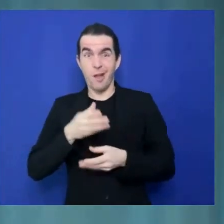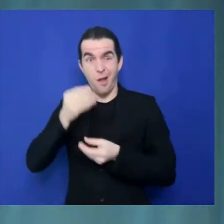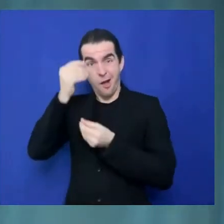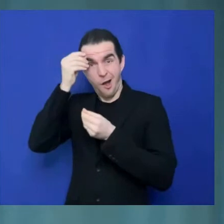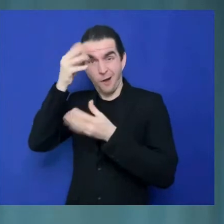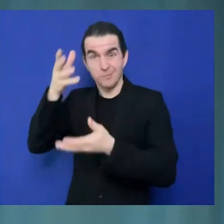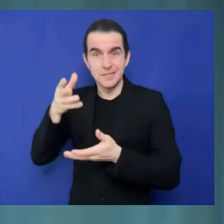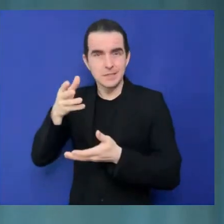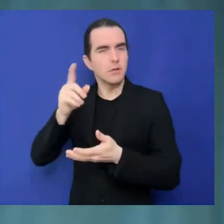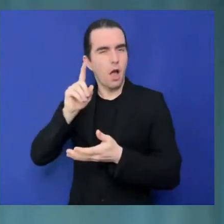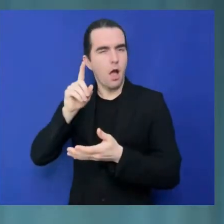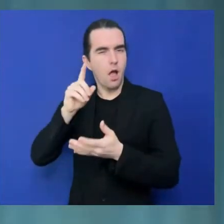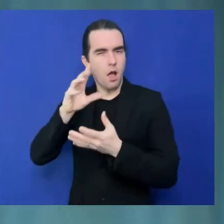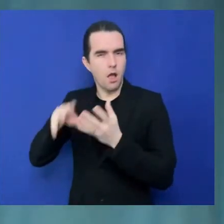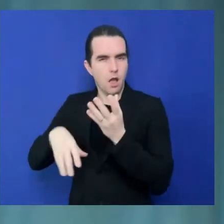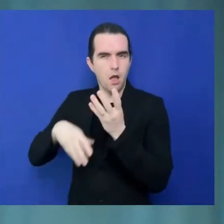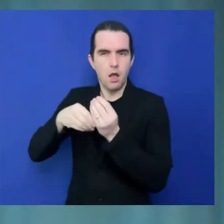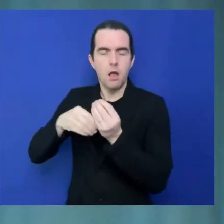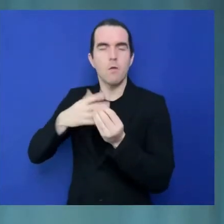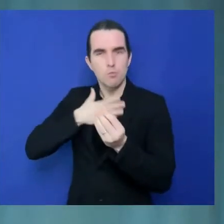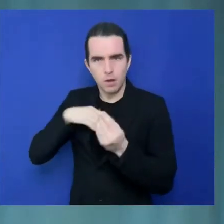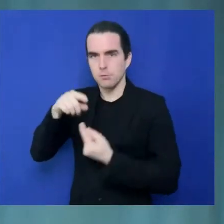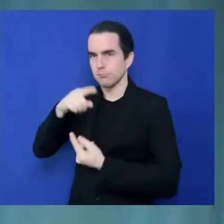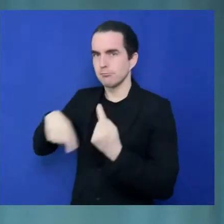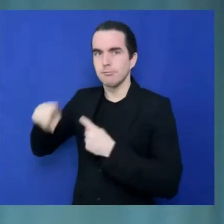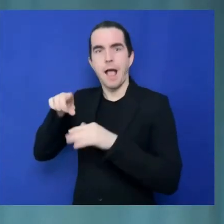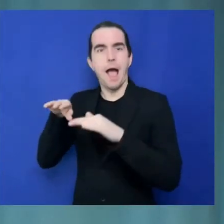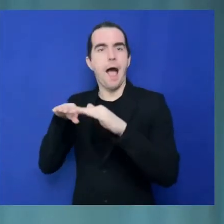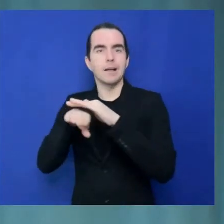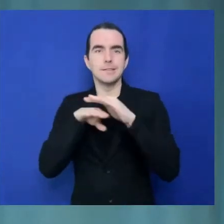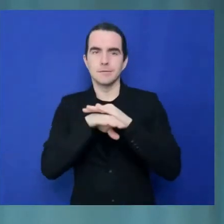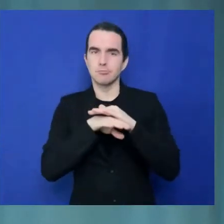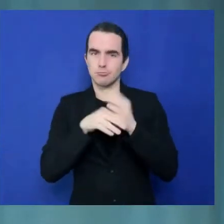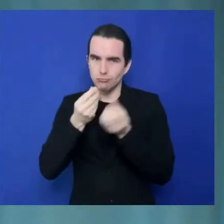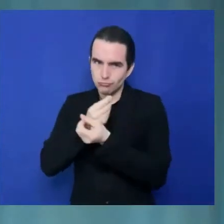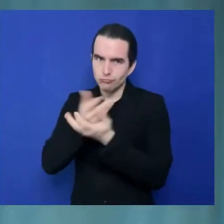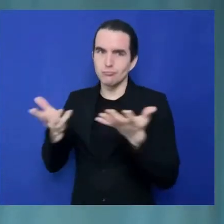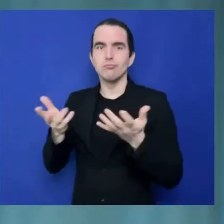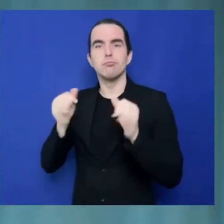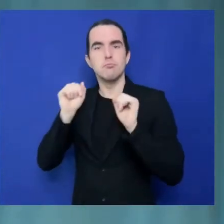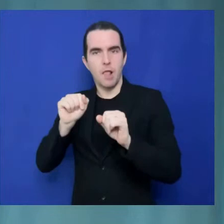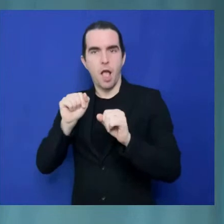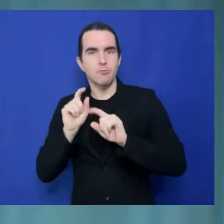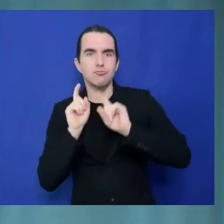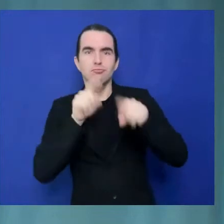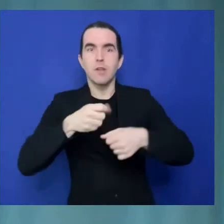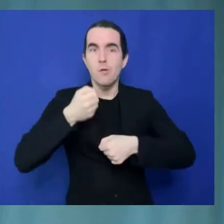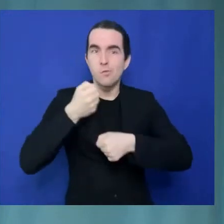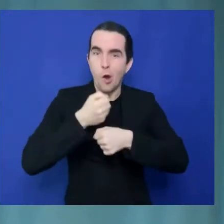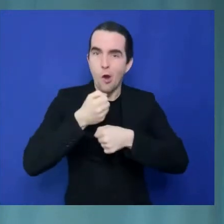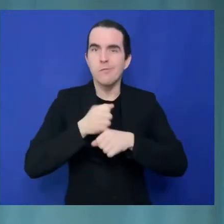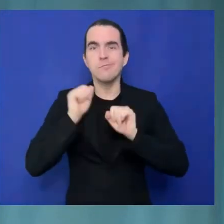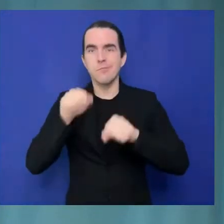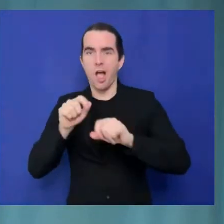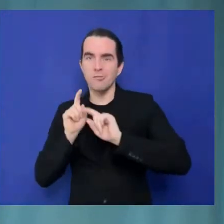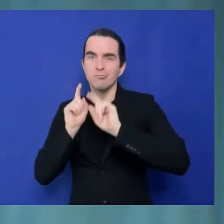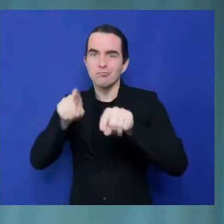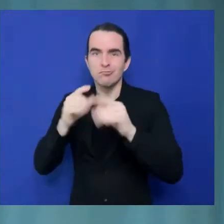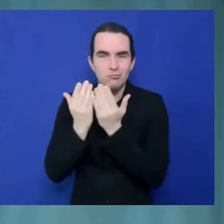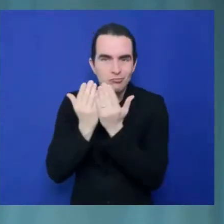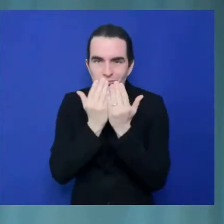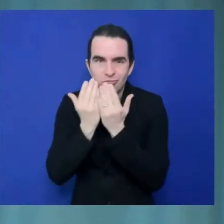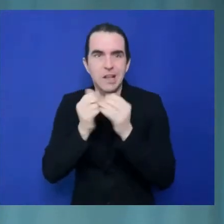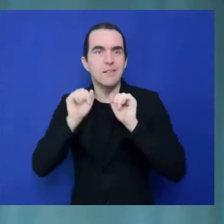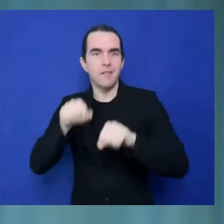Crime. Police stations, courts, and prisons need to be able to accommodate people with disabilities and preserve their rights and